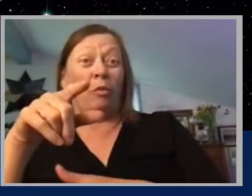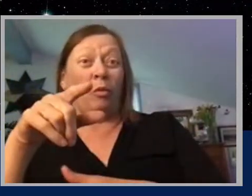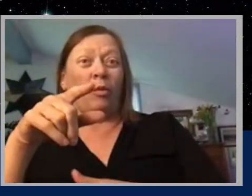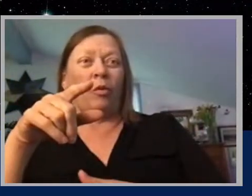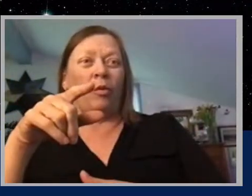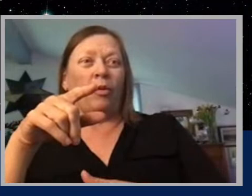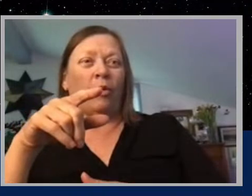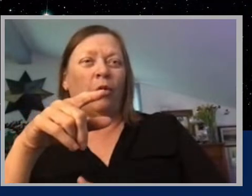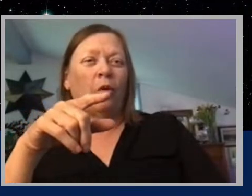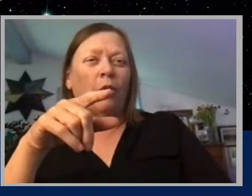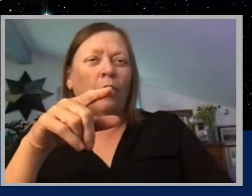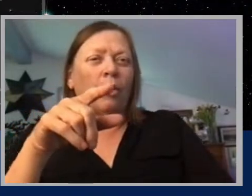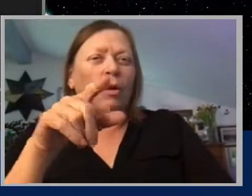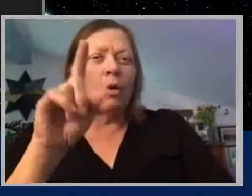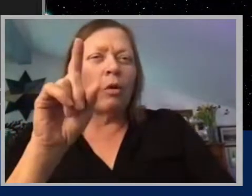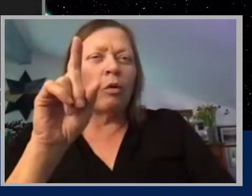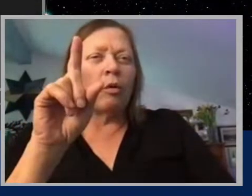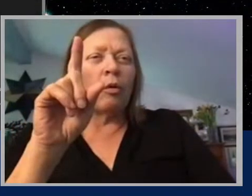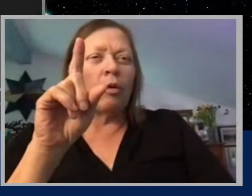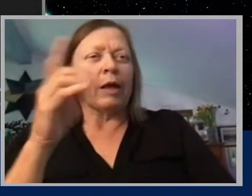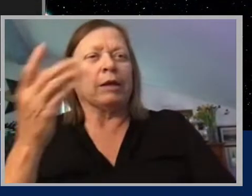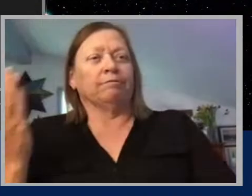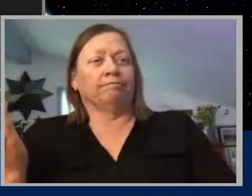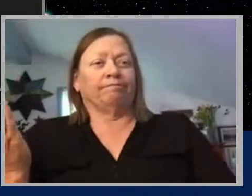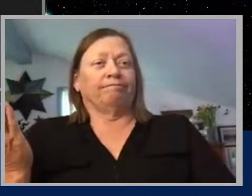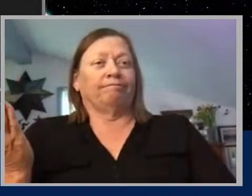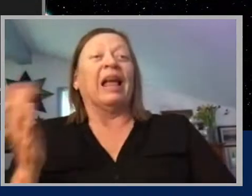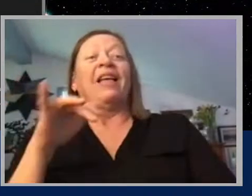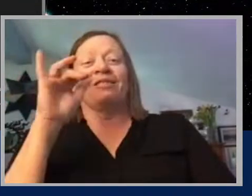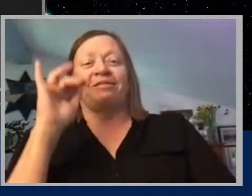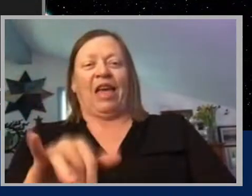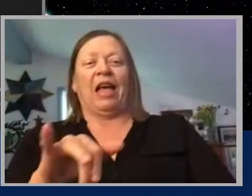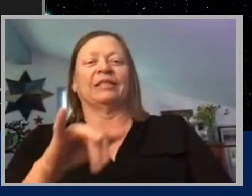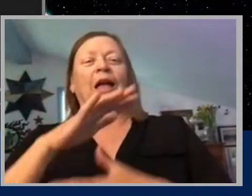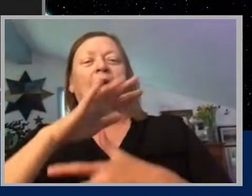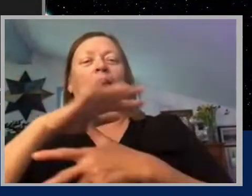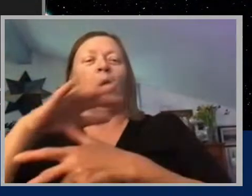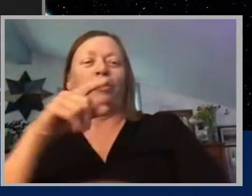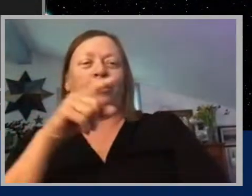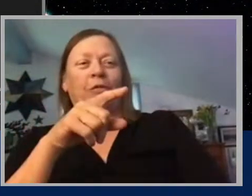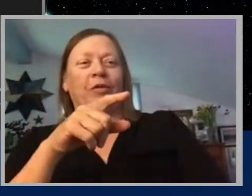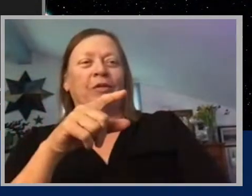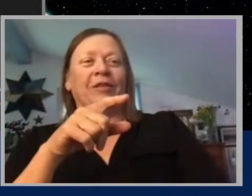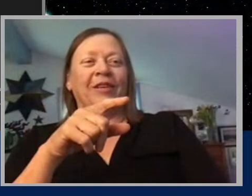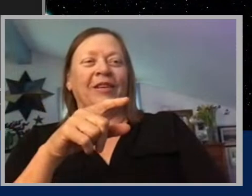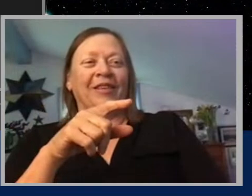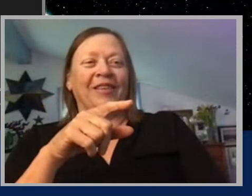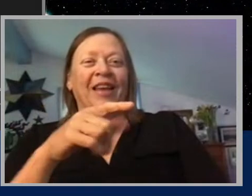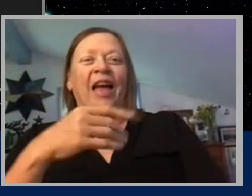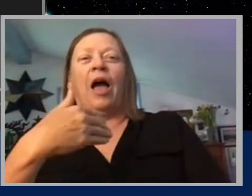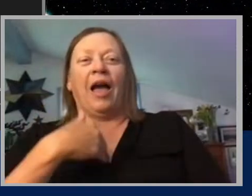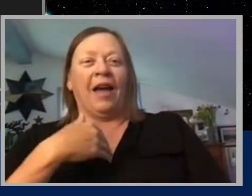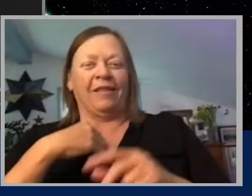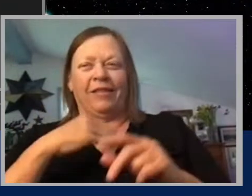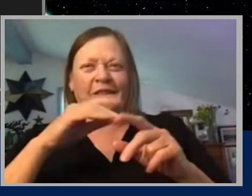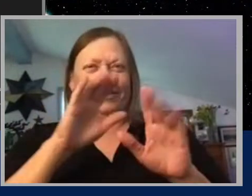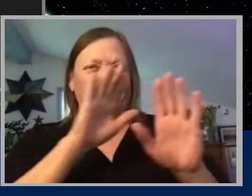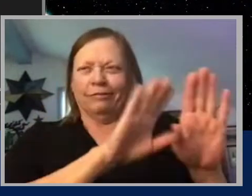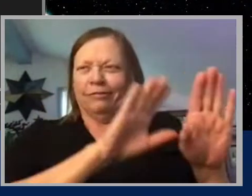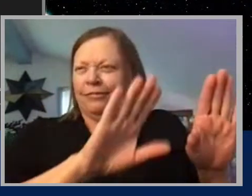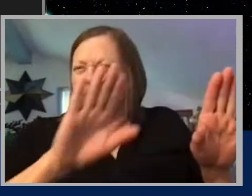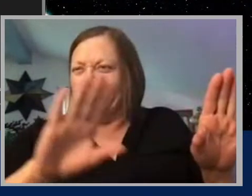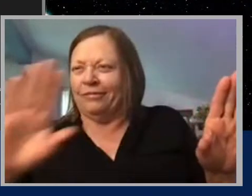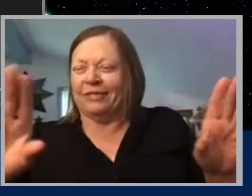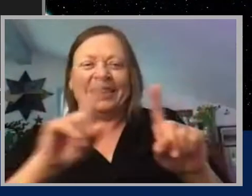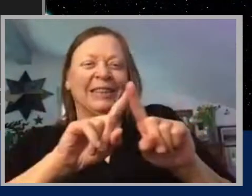Is this one, I think. Is this the right helicopter? That's the one. Because I'm like, I got Intrepid, historical helicopters, then I've got Artemis helicopters flying around,